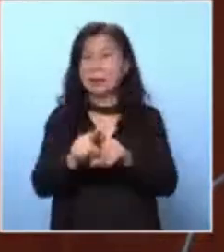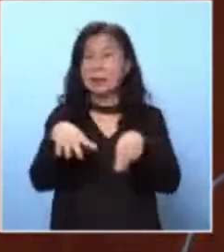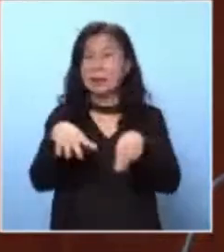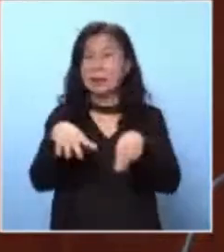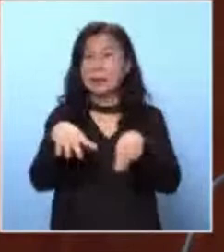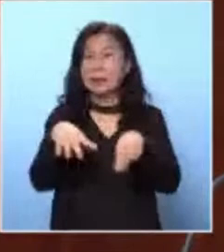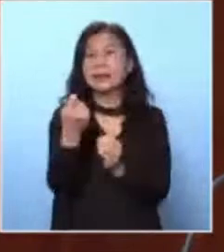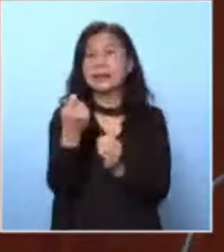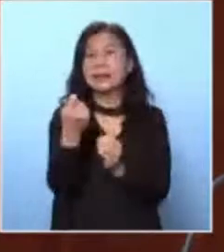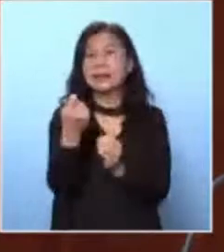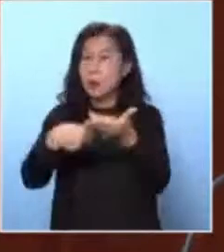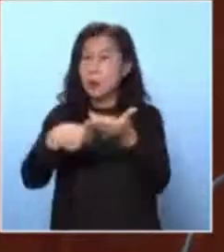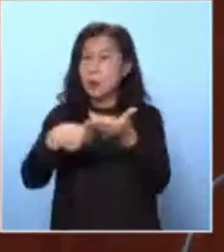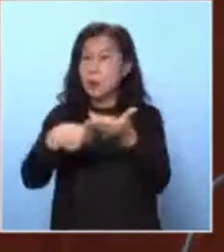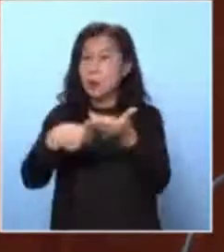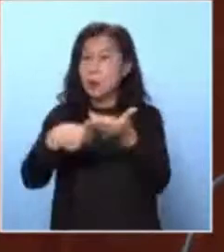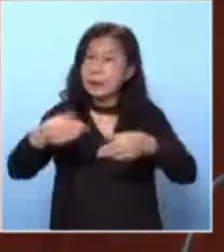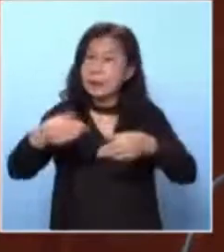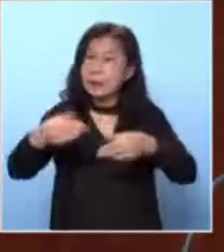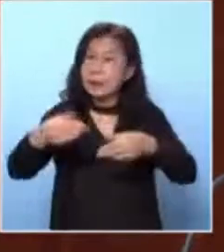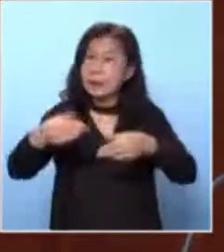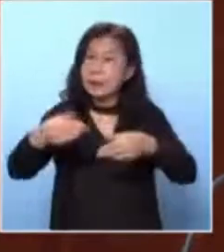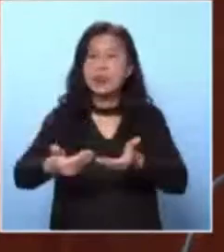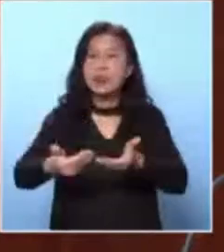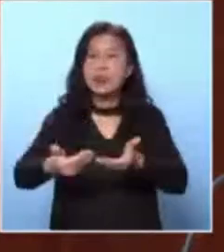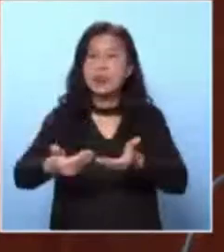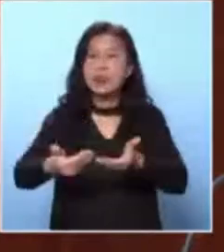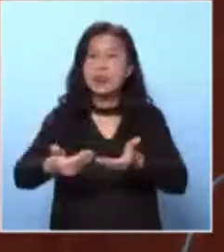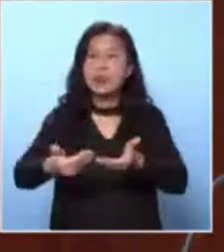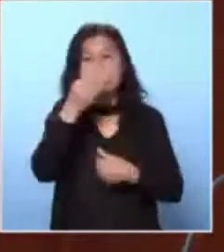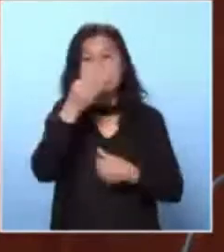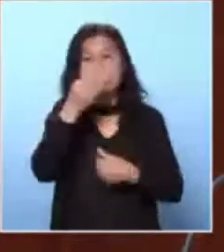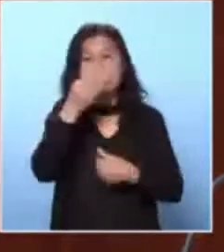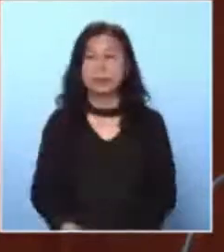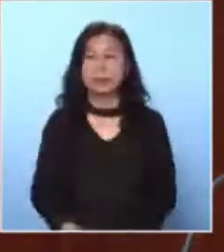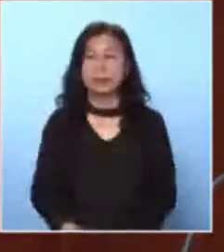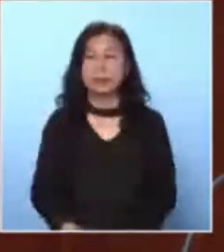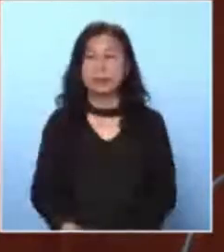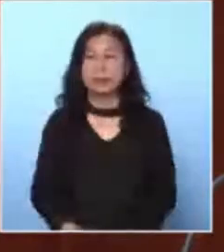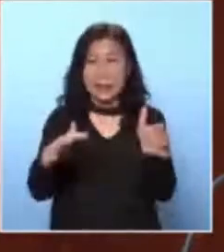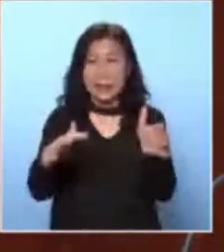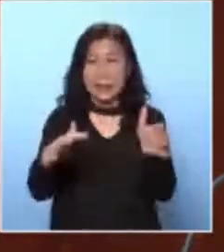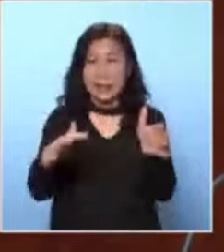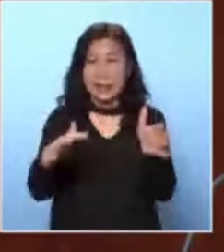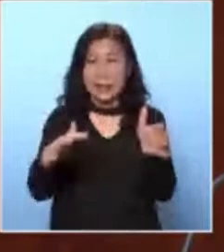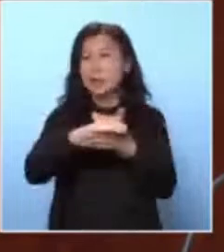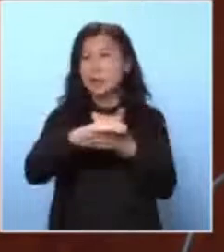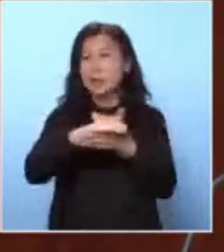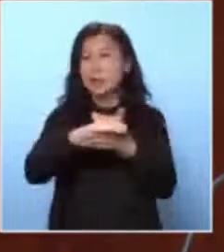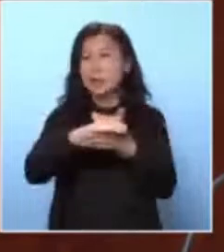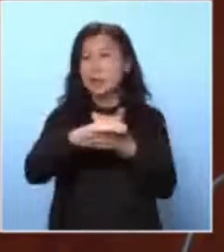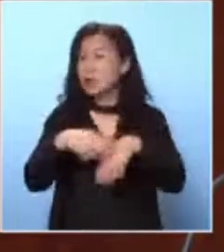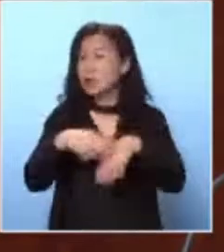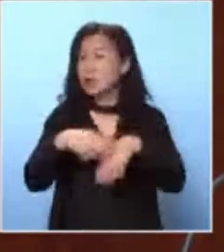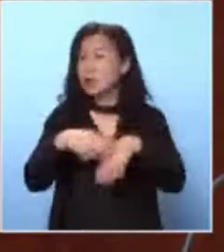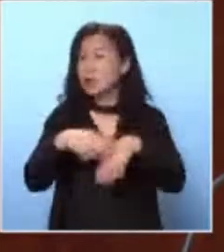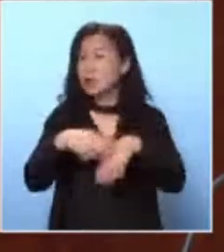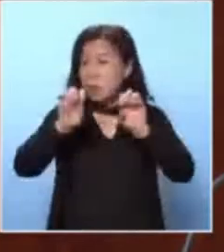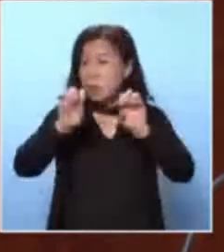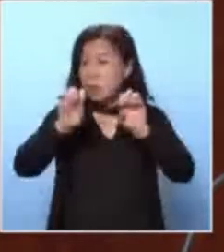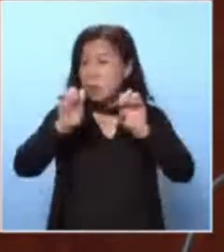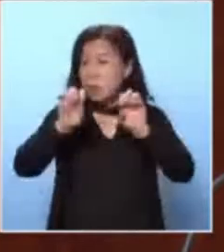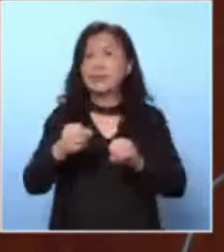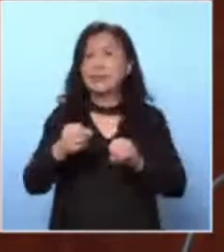business applications and providing applicants with information on the application status online,